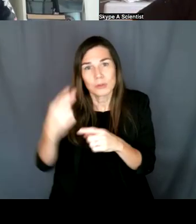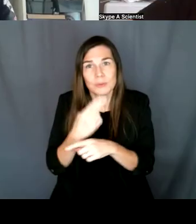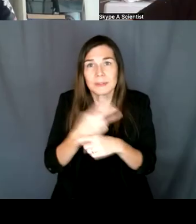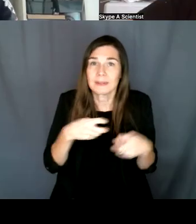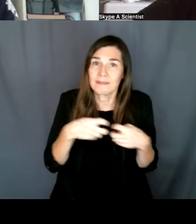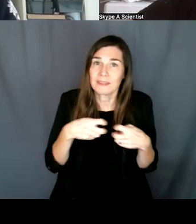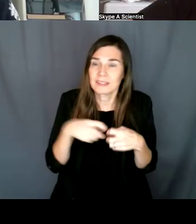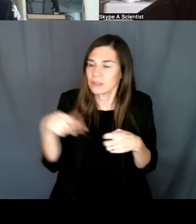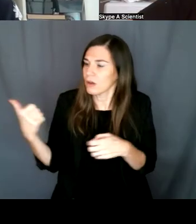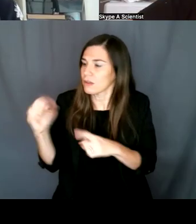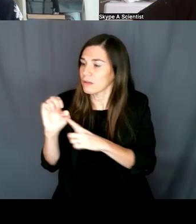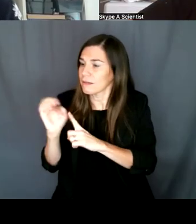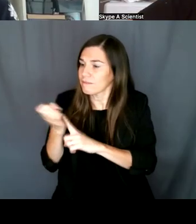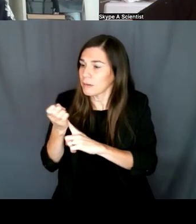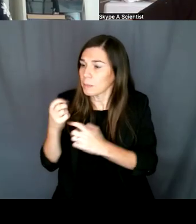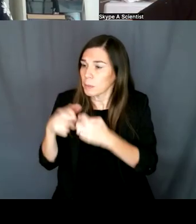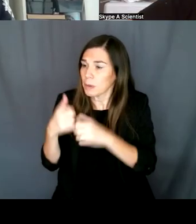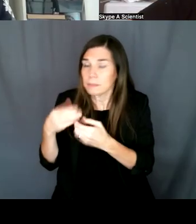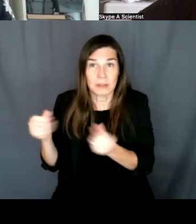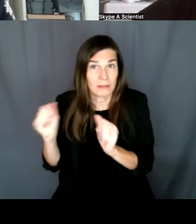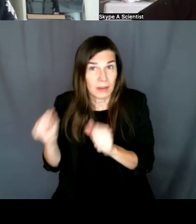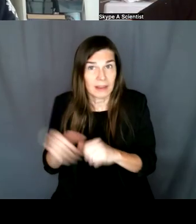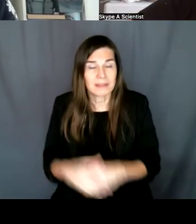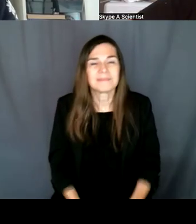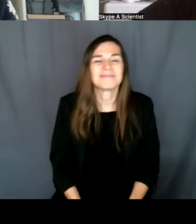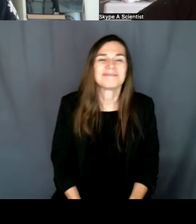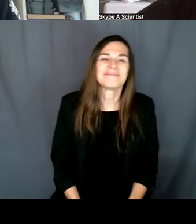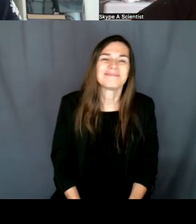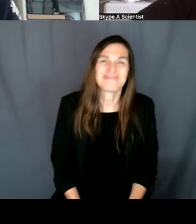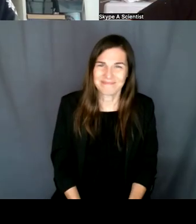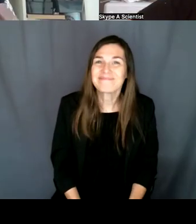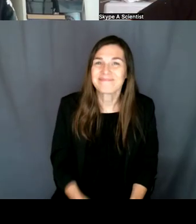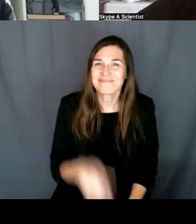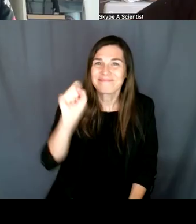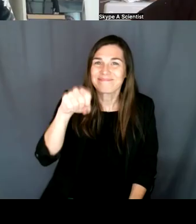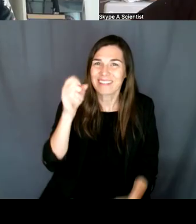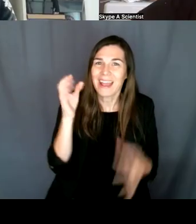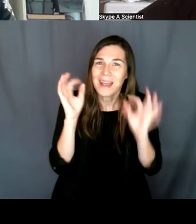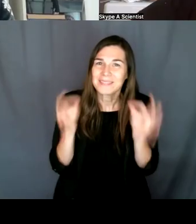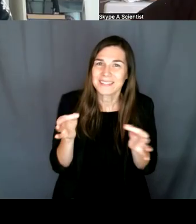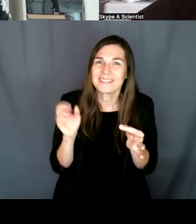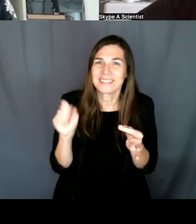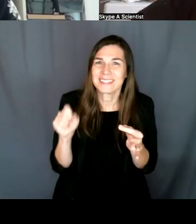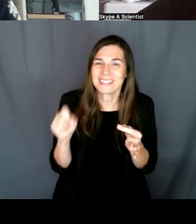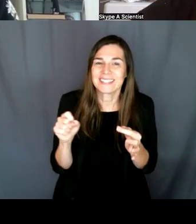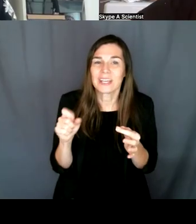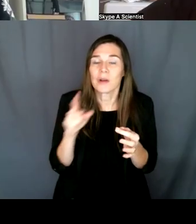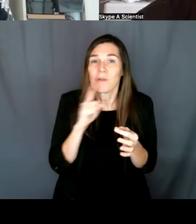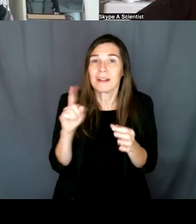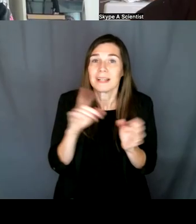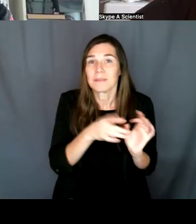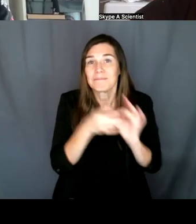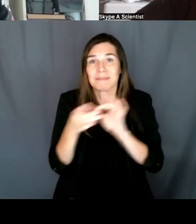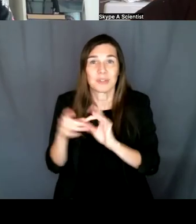Yes, absolutely. Physics can help with environmental problems. So this has a little bit of intersection with, I think, the field of